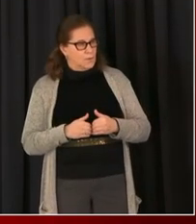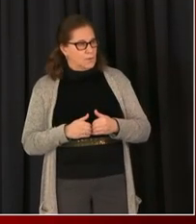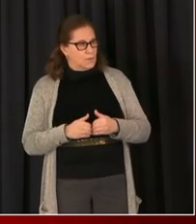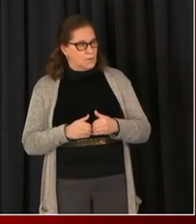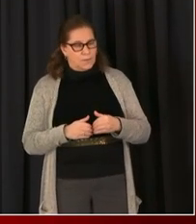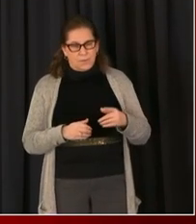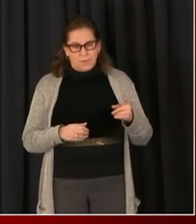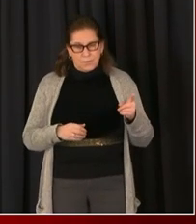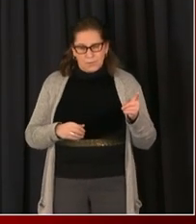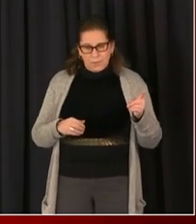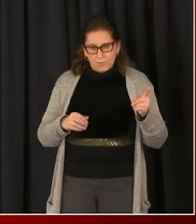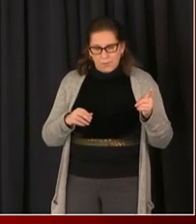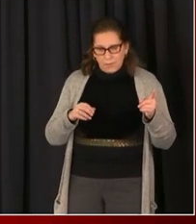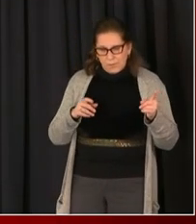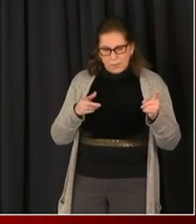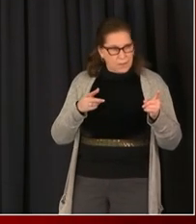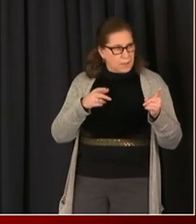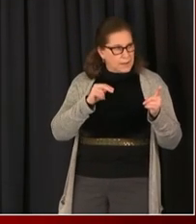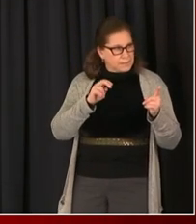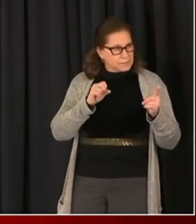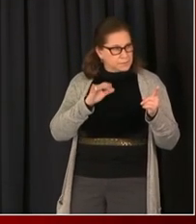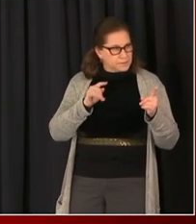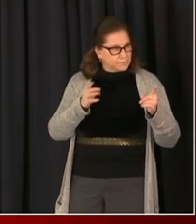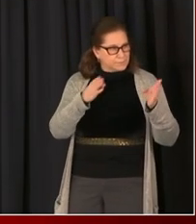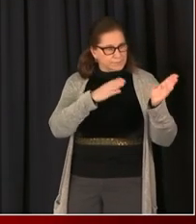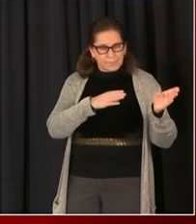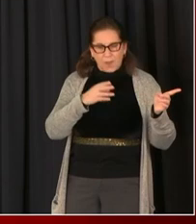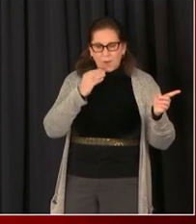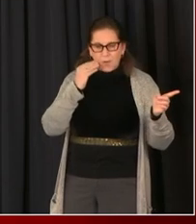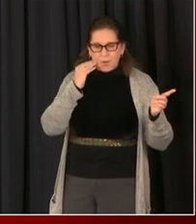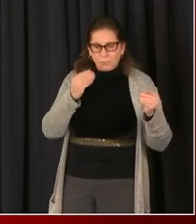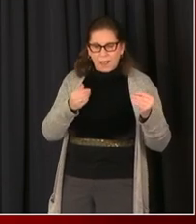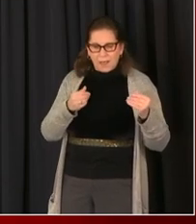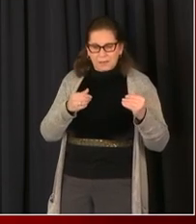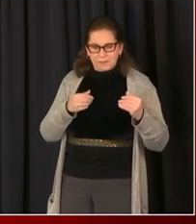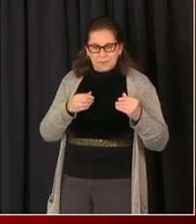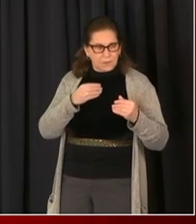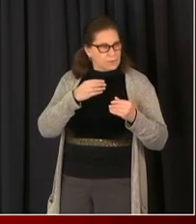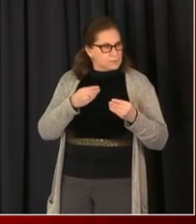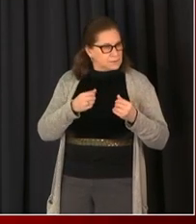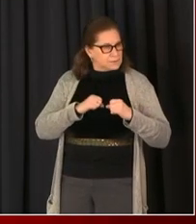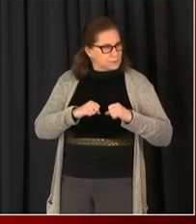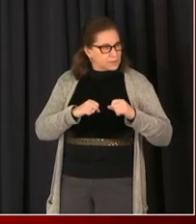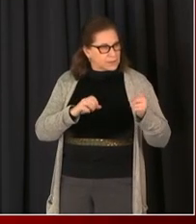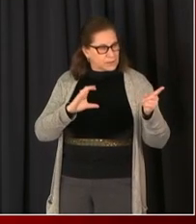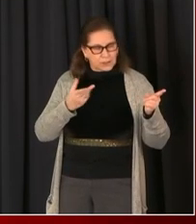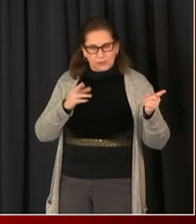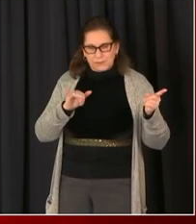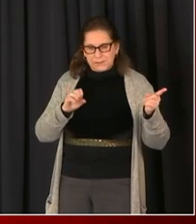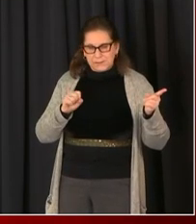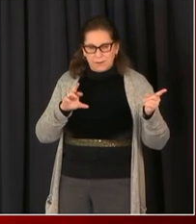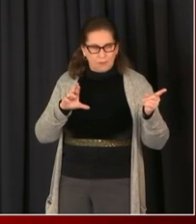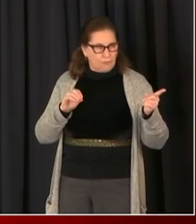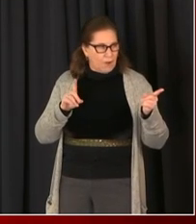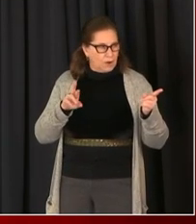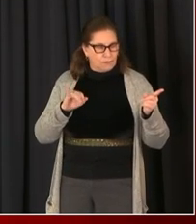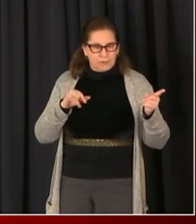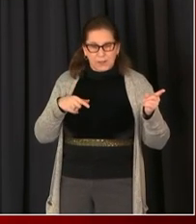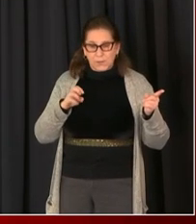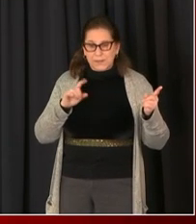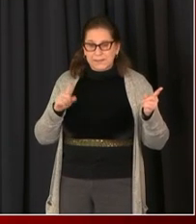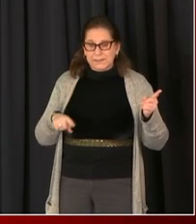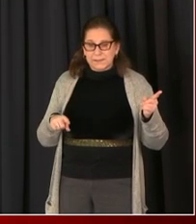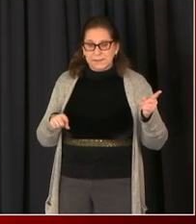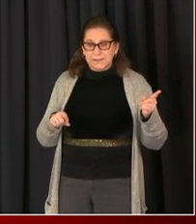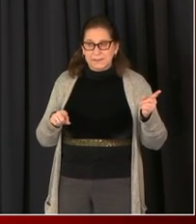Mark. Chris, do you know anything about this? I do know that some of the registration services were